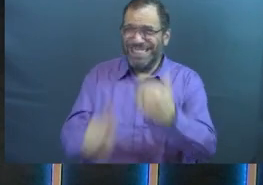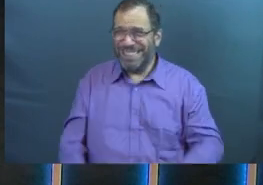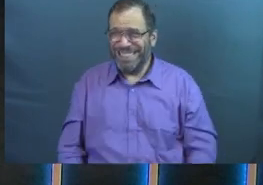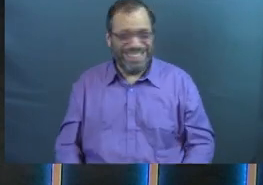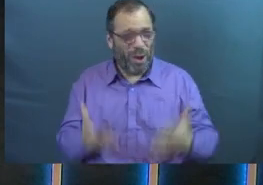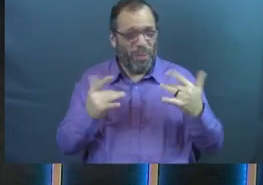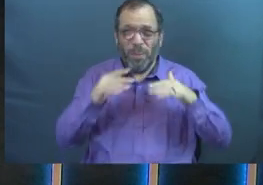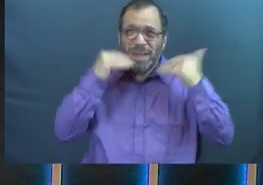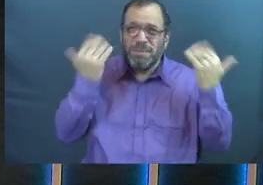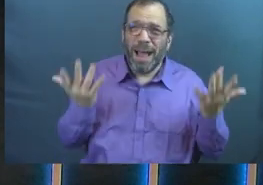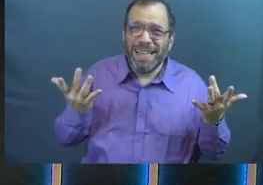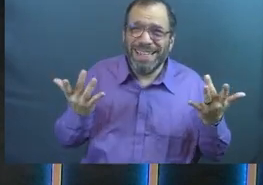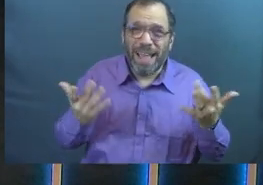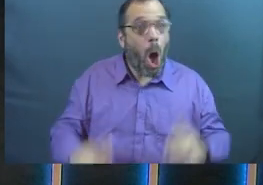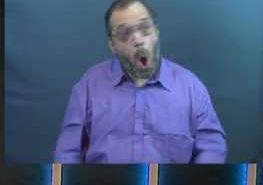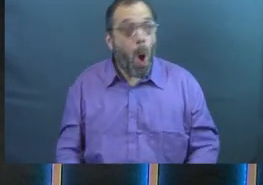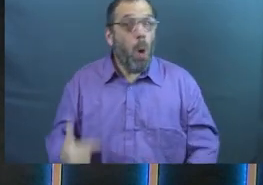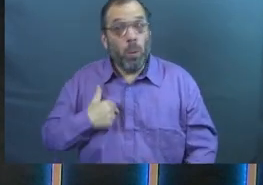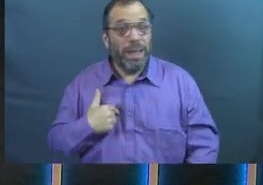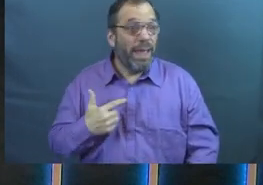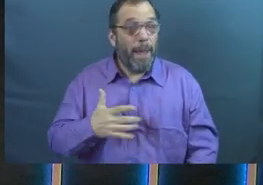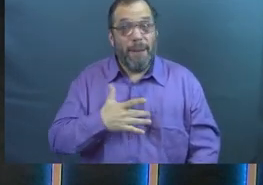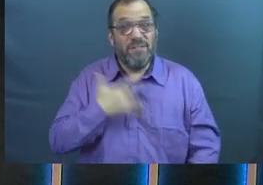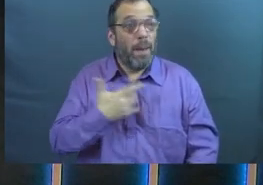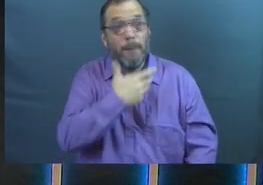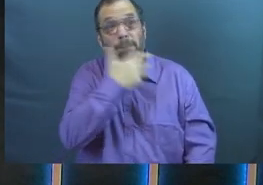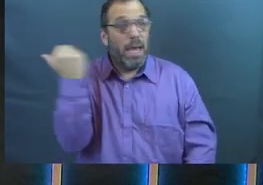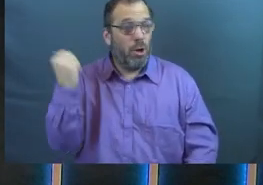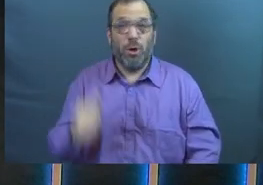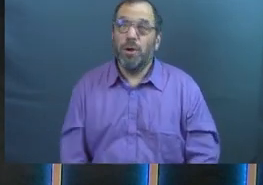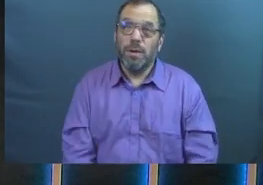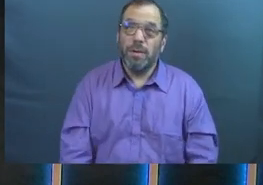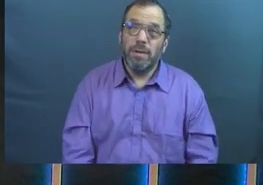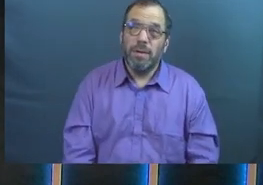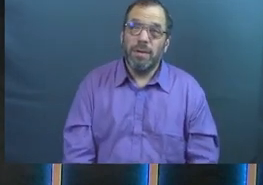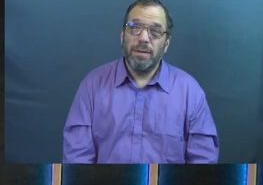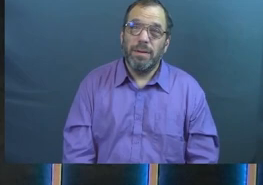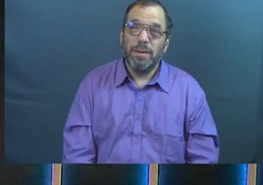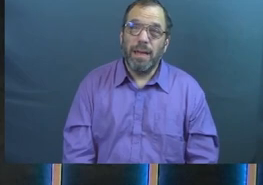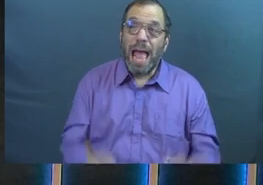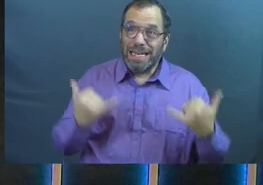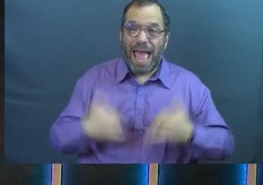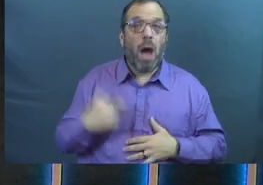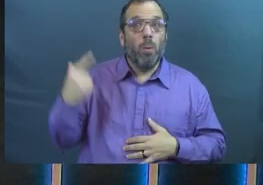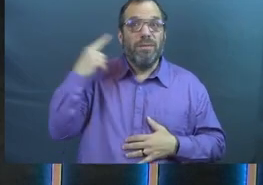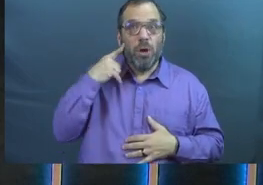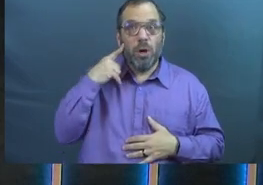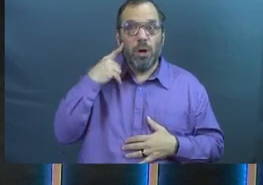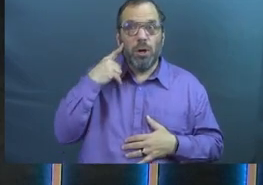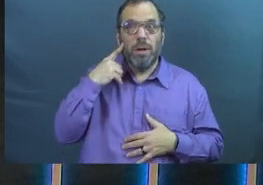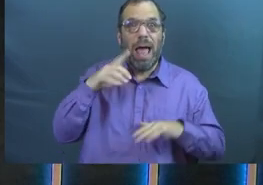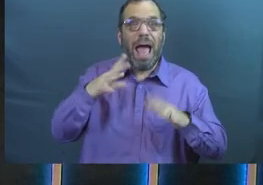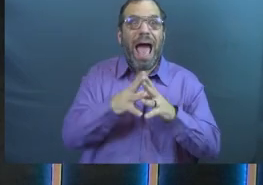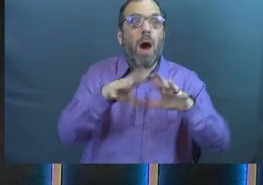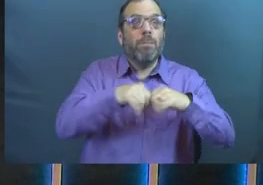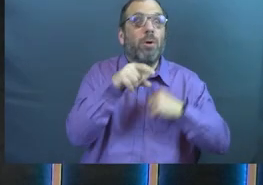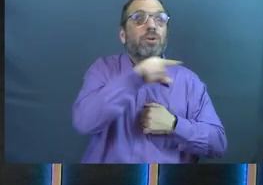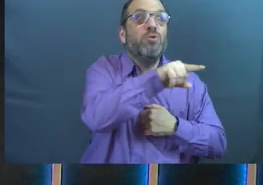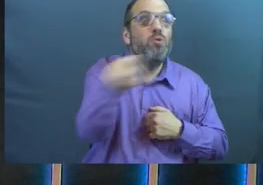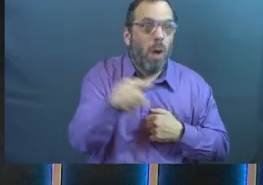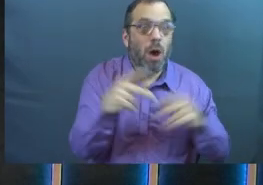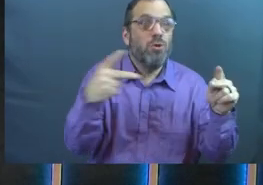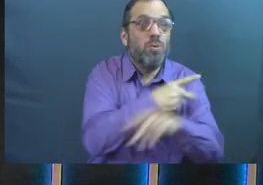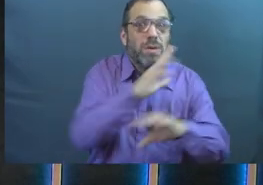like, "What are you smiling for?" And they said, "Because we feel so much better now that we've heard how broken you are."